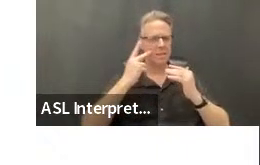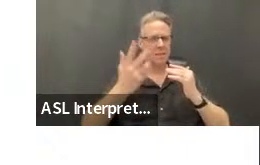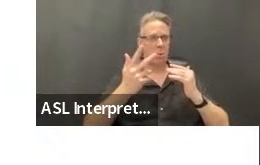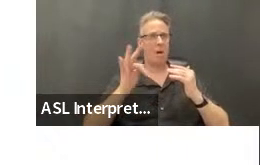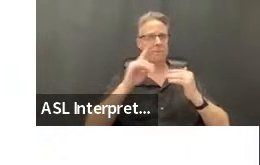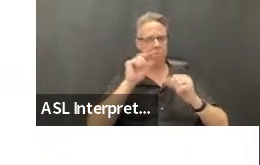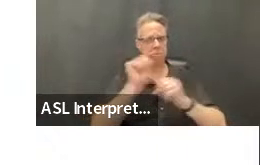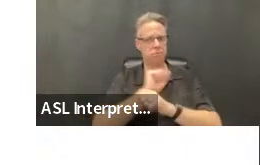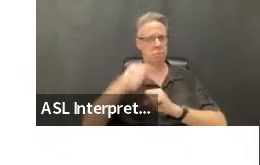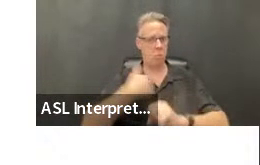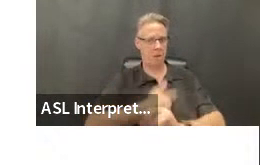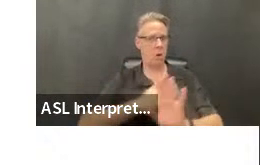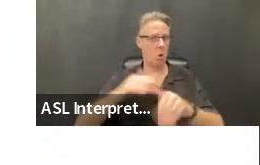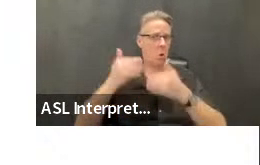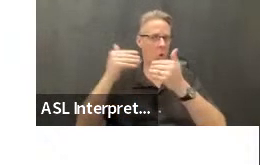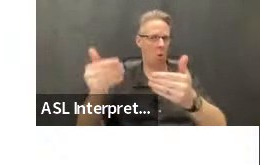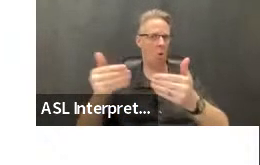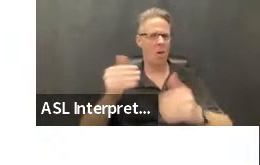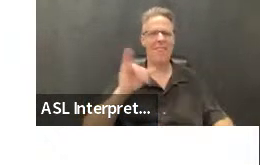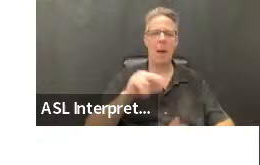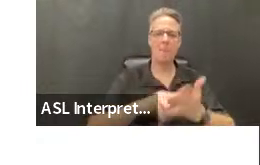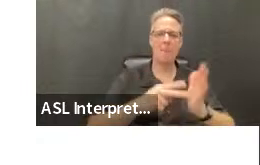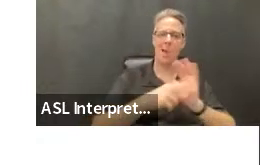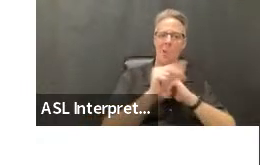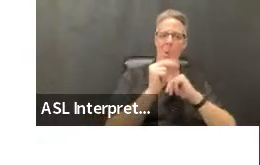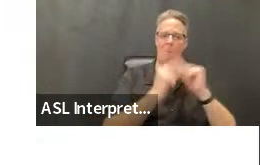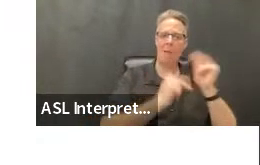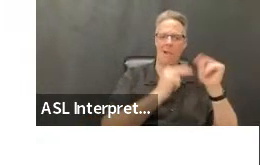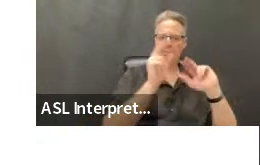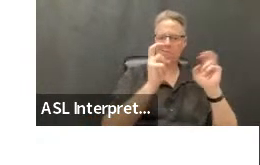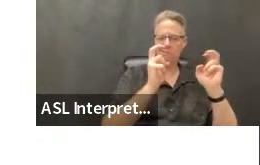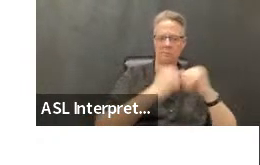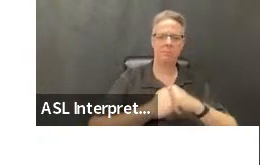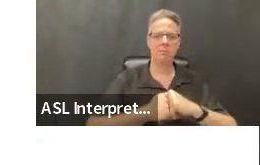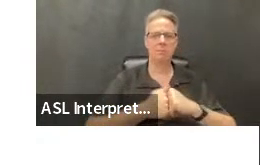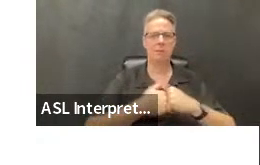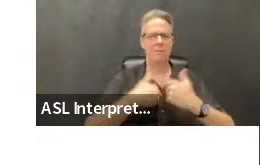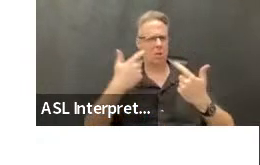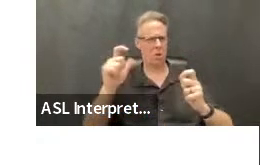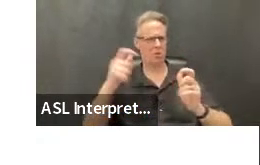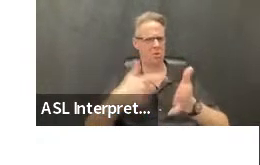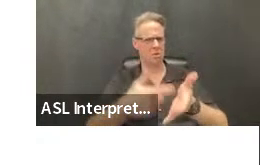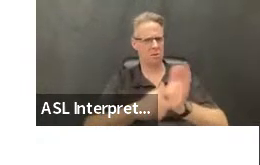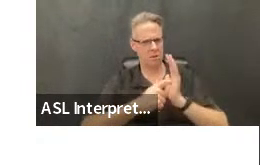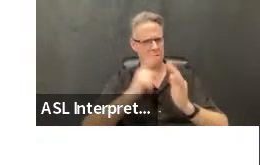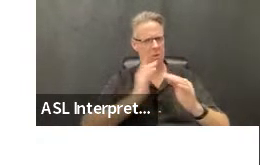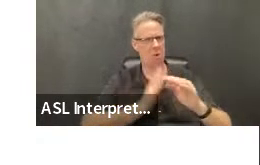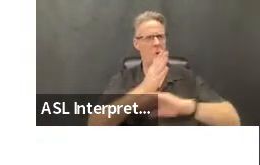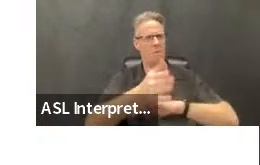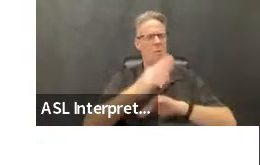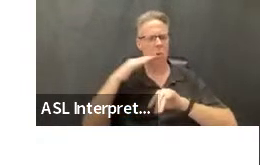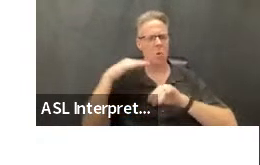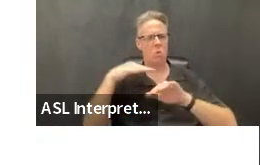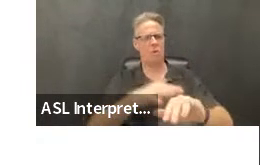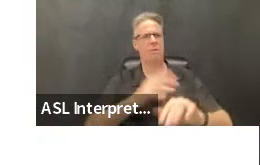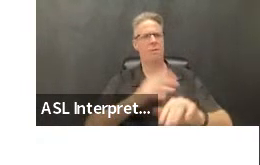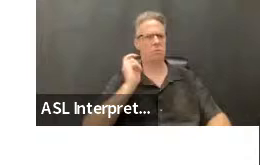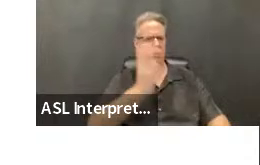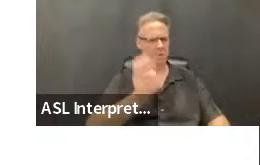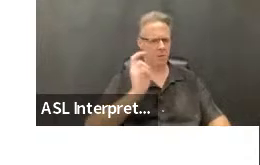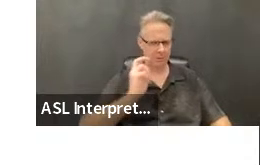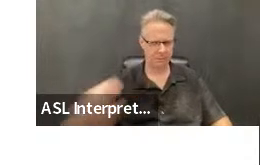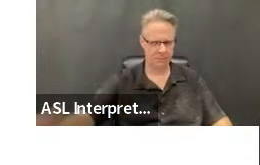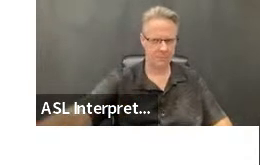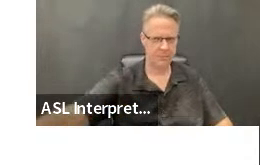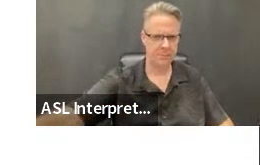built. So that's what the no build is when we refer to that. There's a large demand for cross river transit.